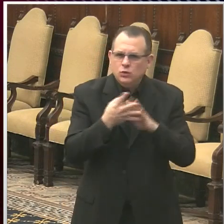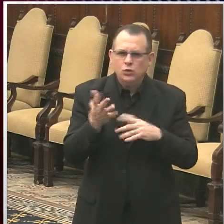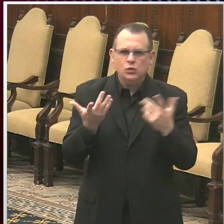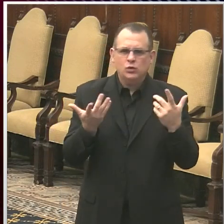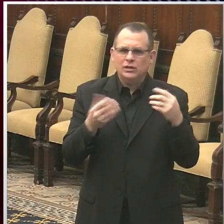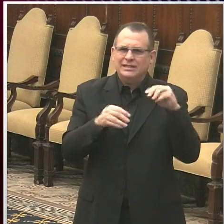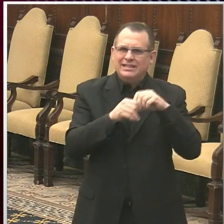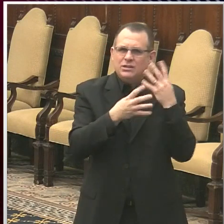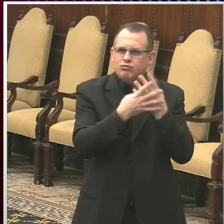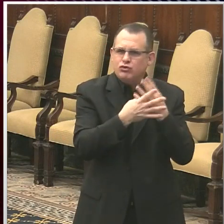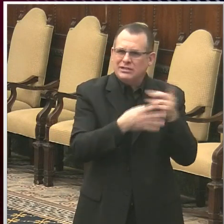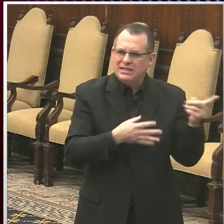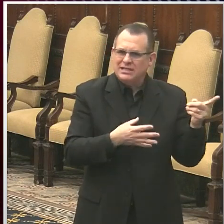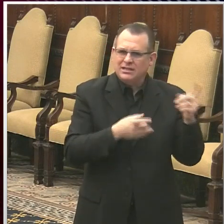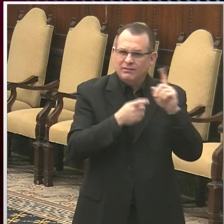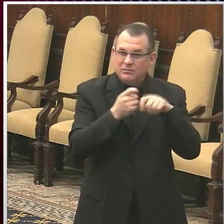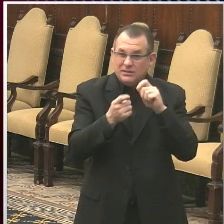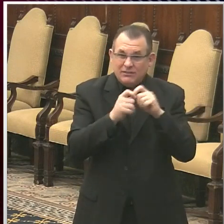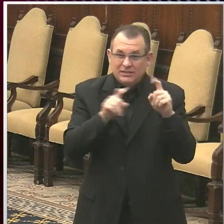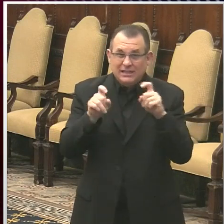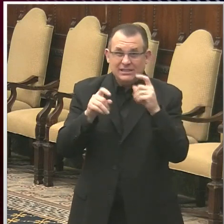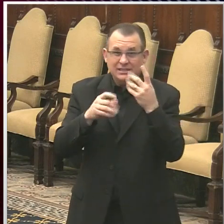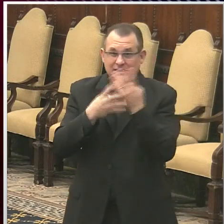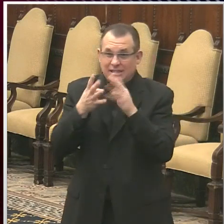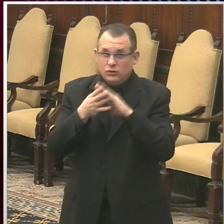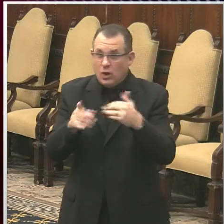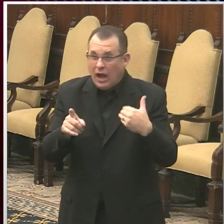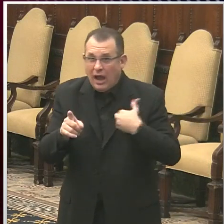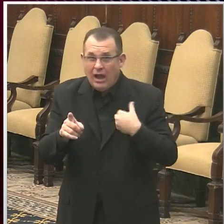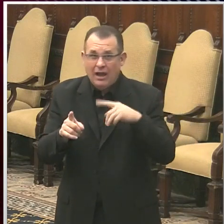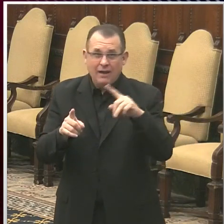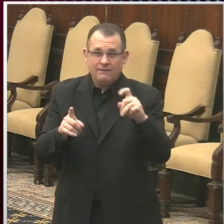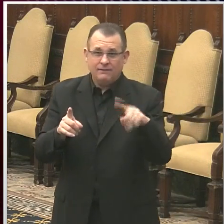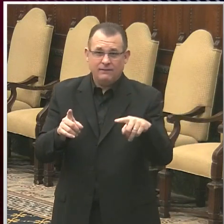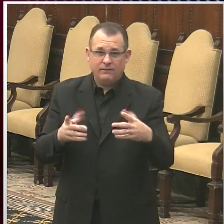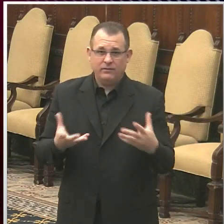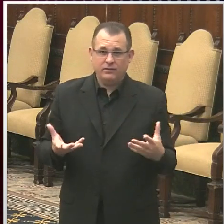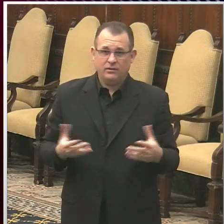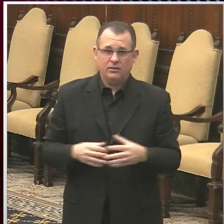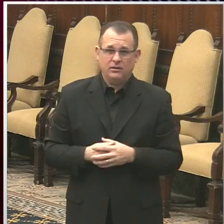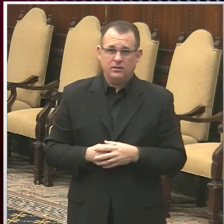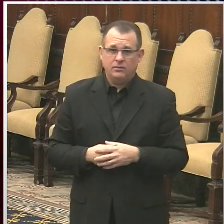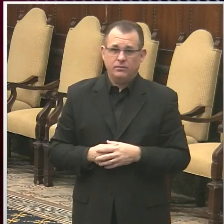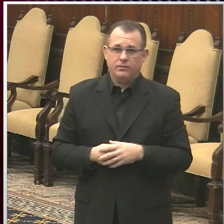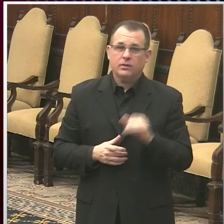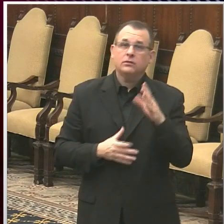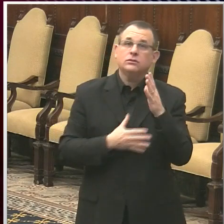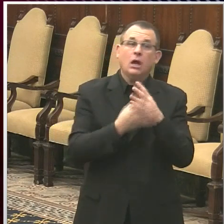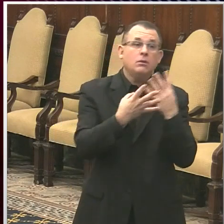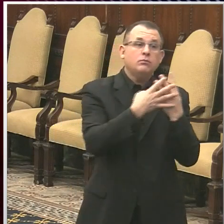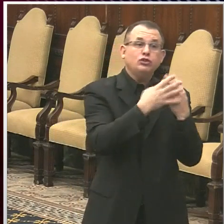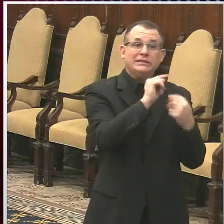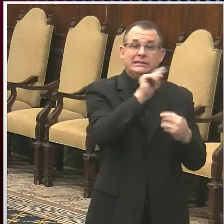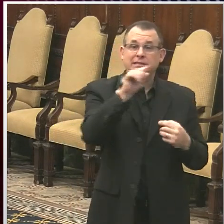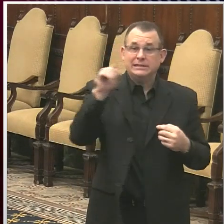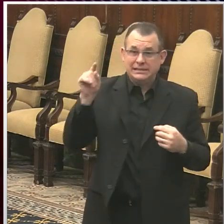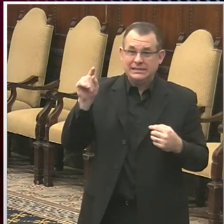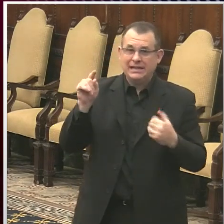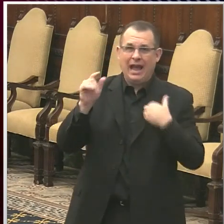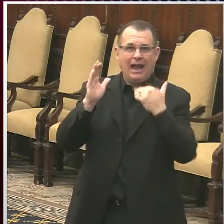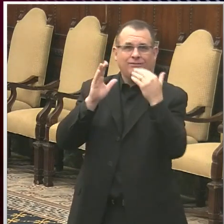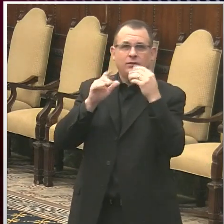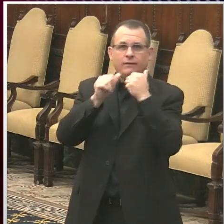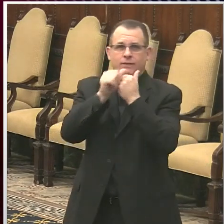a specific testing schedule? Our jails are continuing to follow CDC protocols and testing